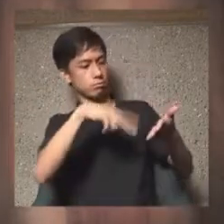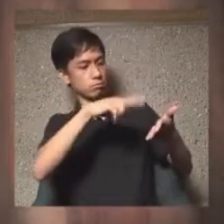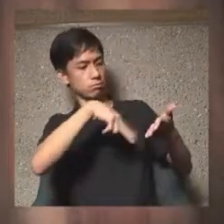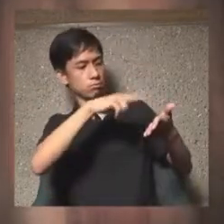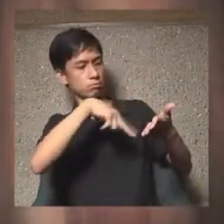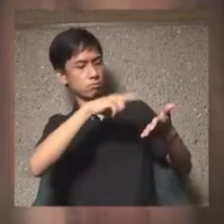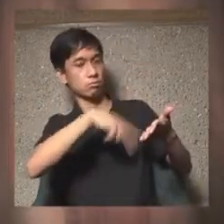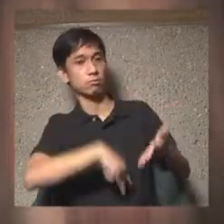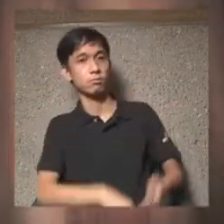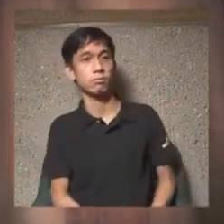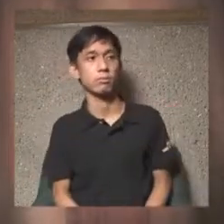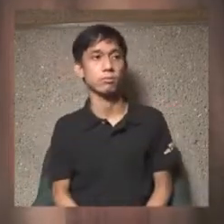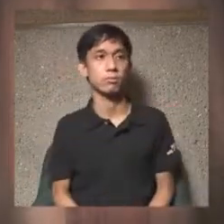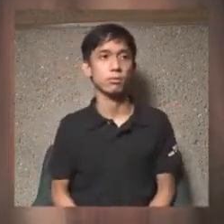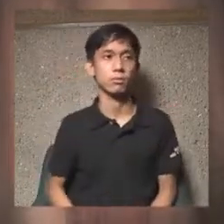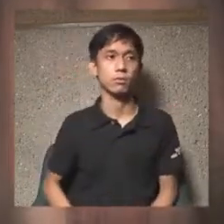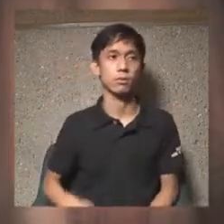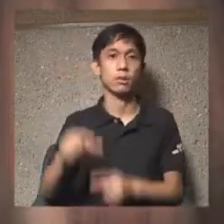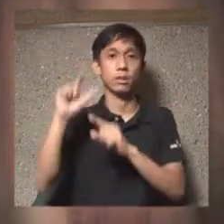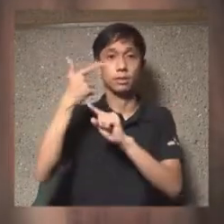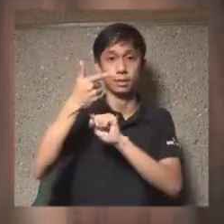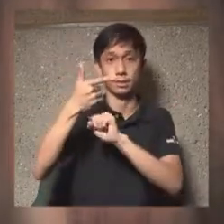24 to